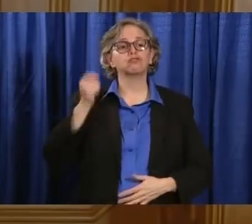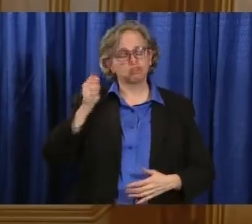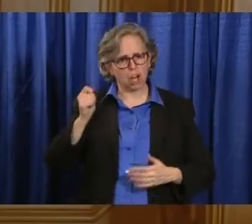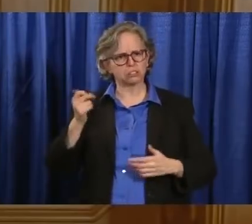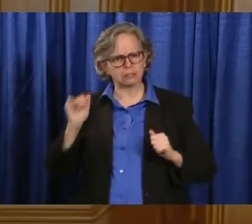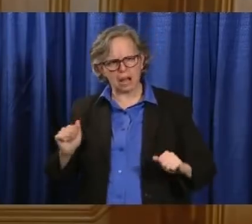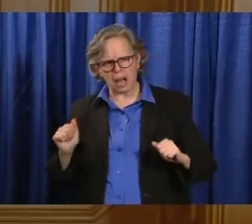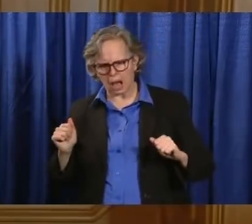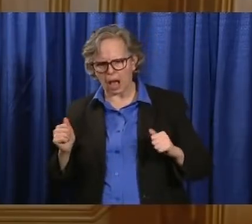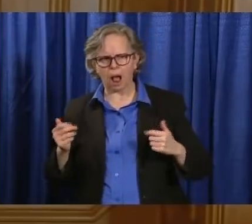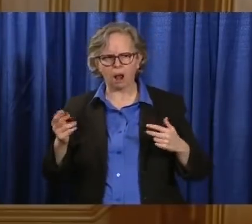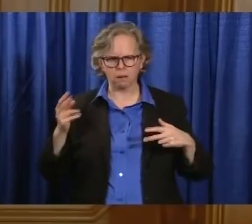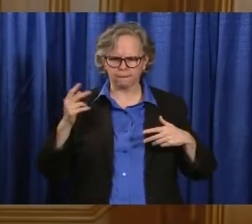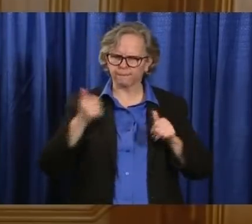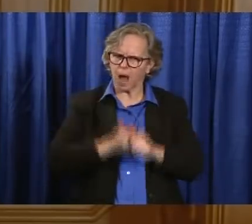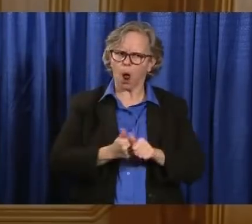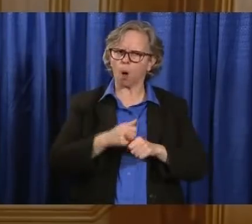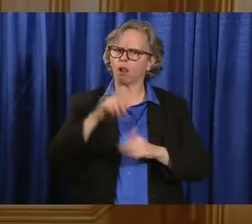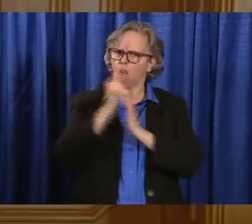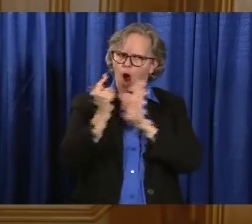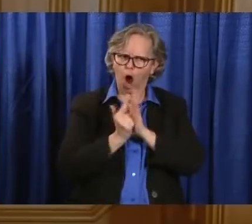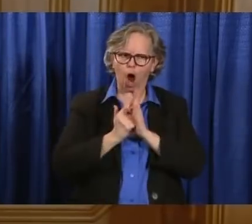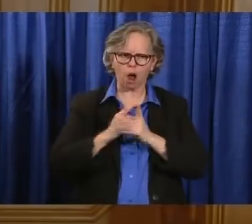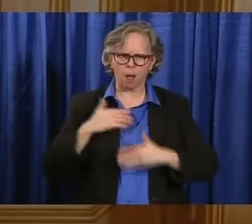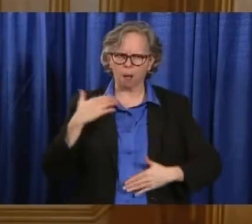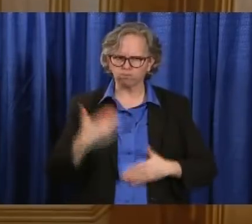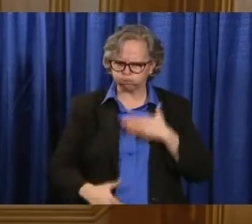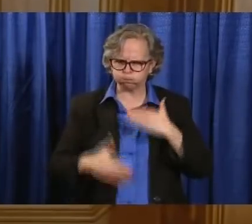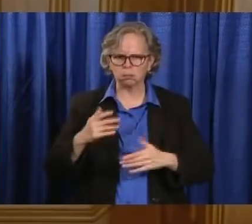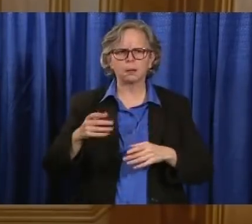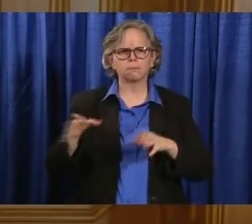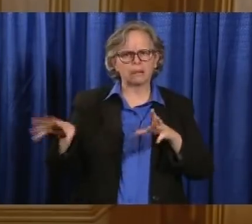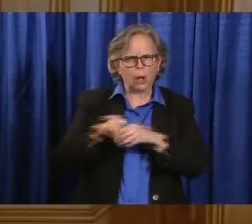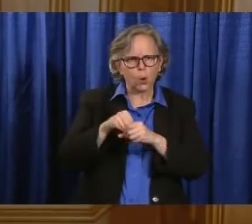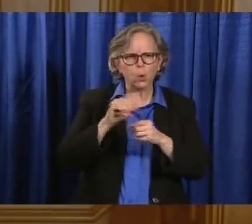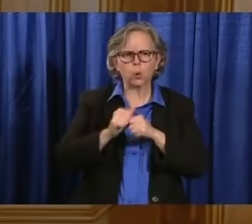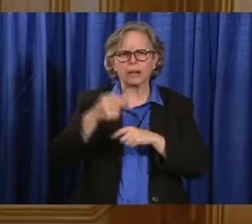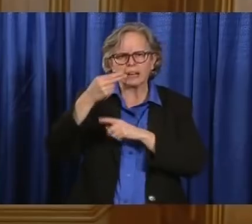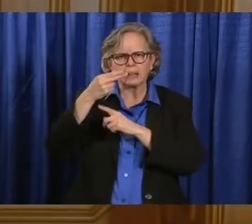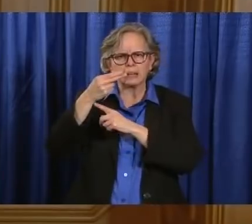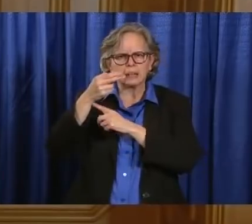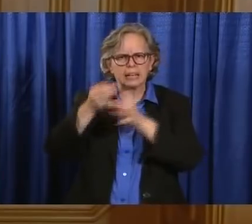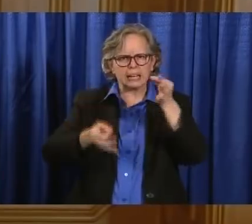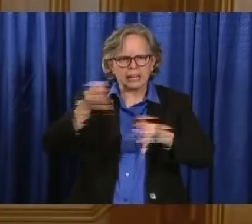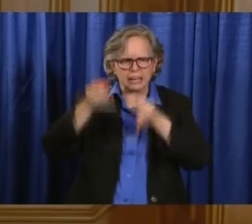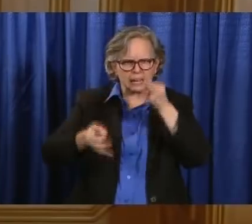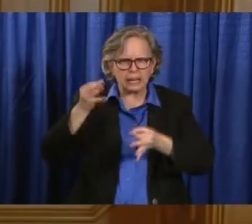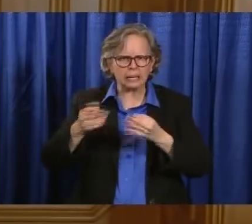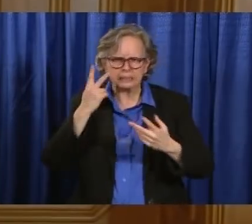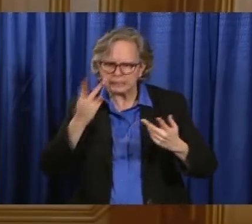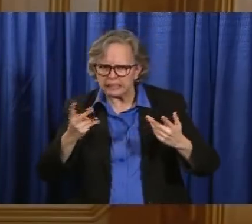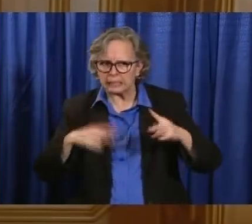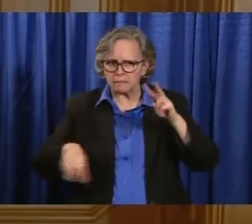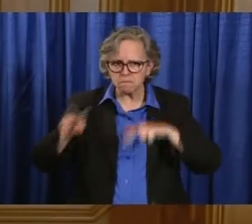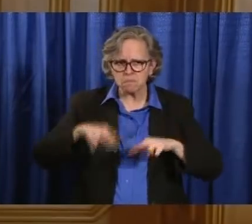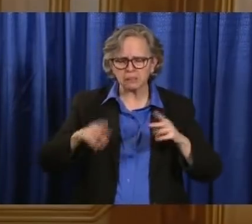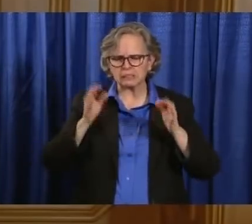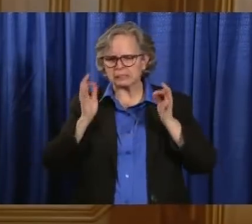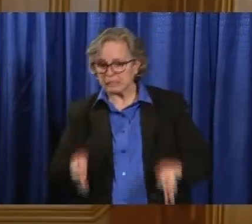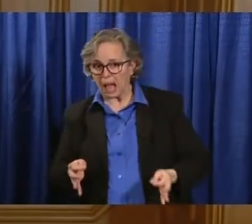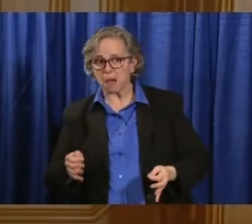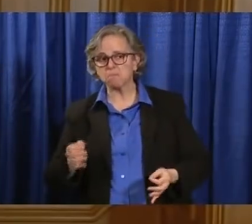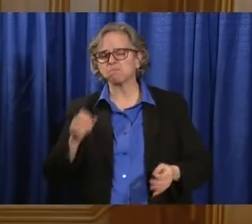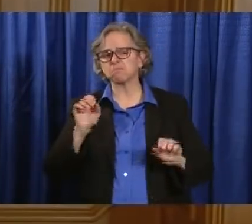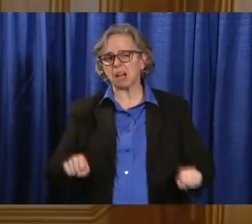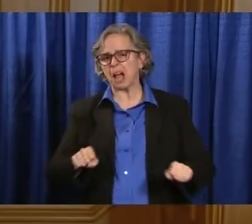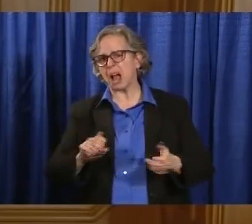hearing and we'll make a determination whether these individuals are appropriate, these women appropriate